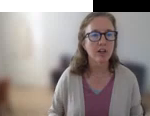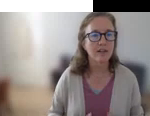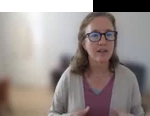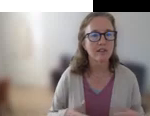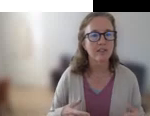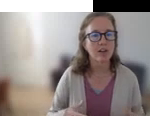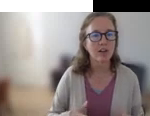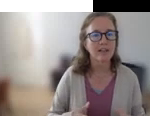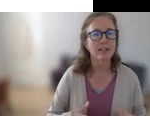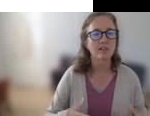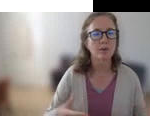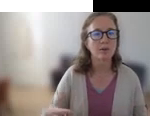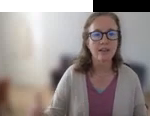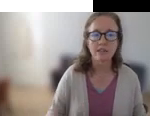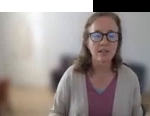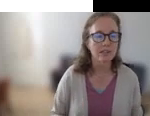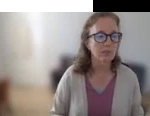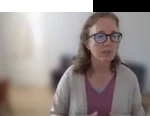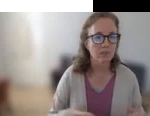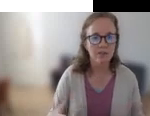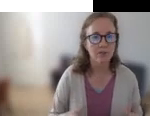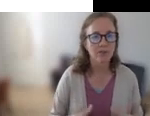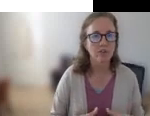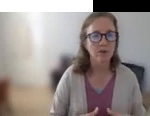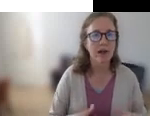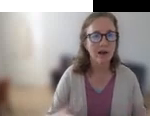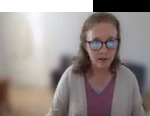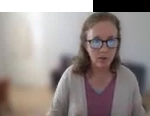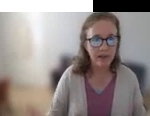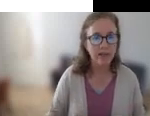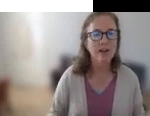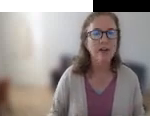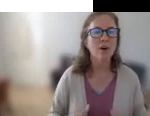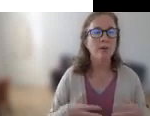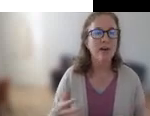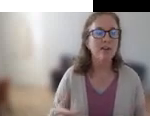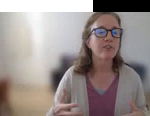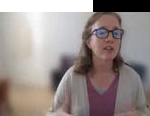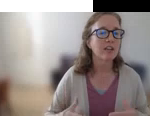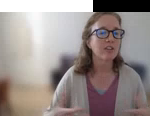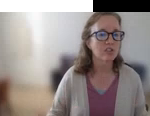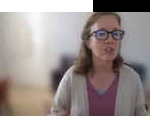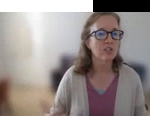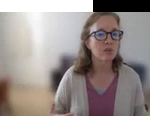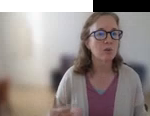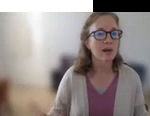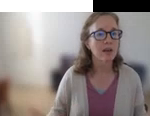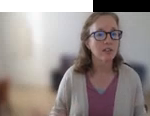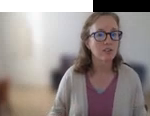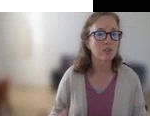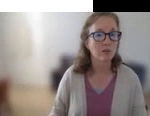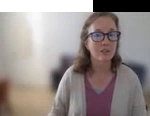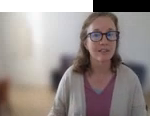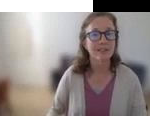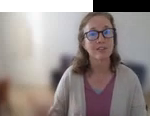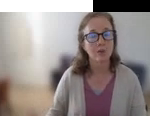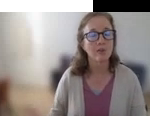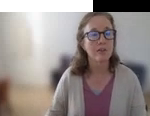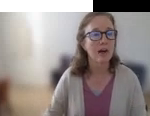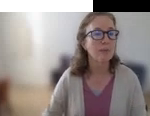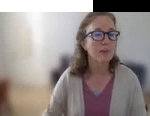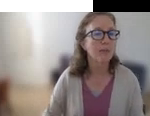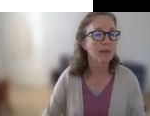being sure our classes are accessible as possible to anyone, we're benefiting these students who may not disclose